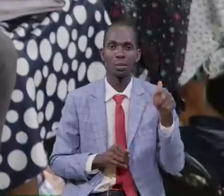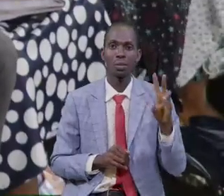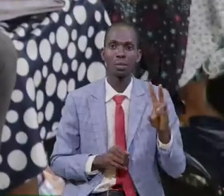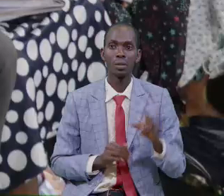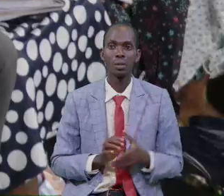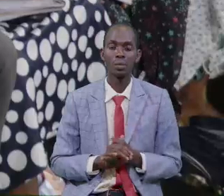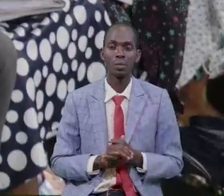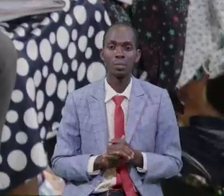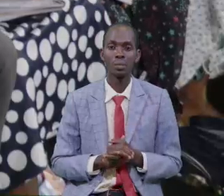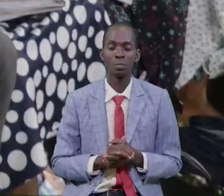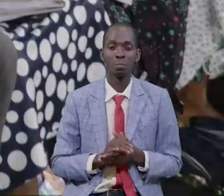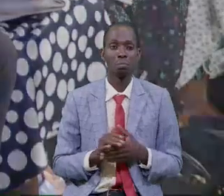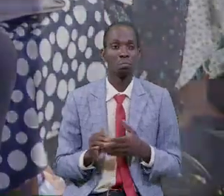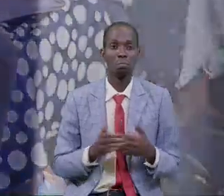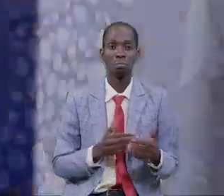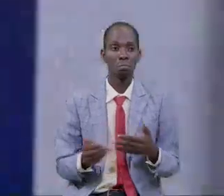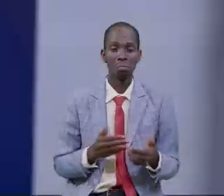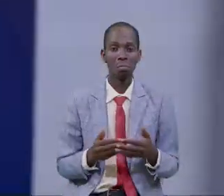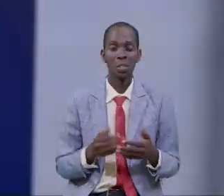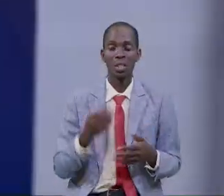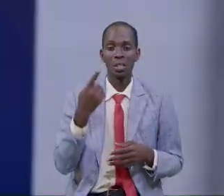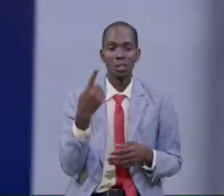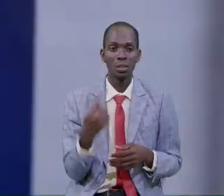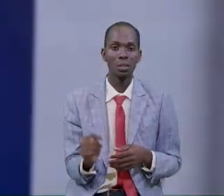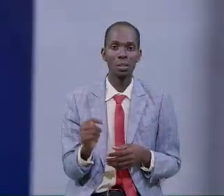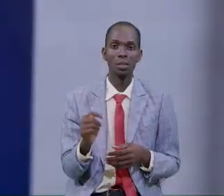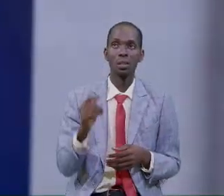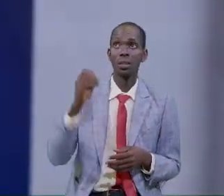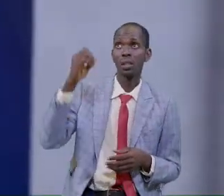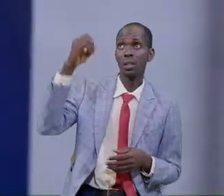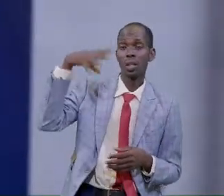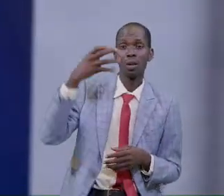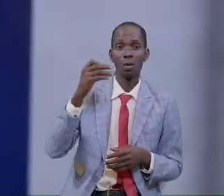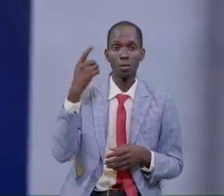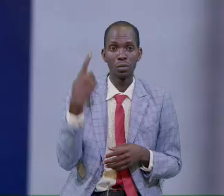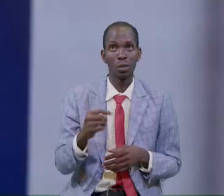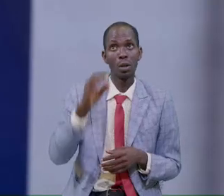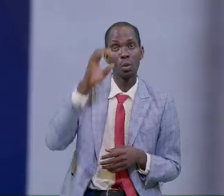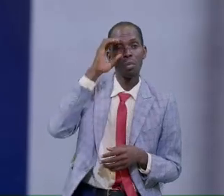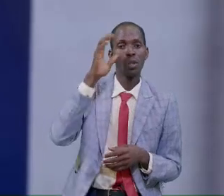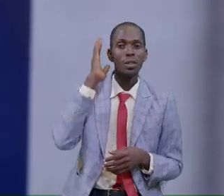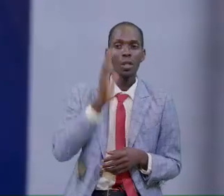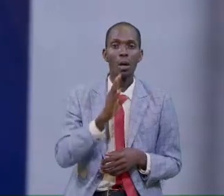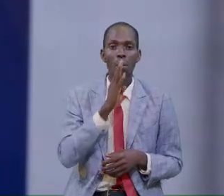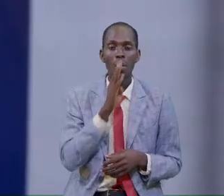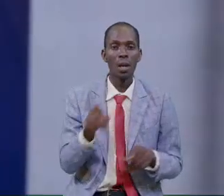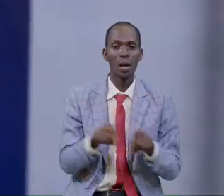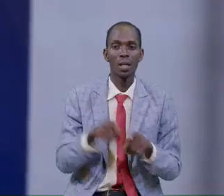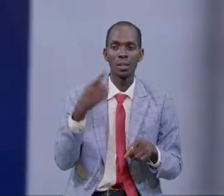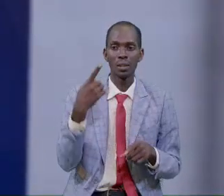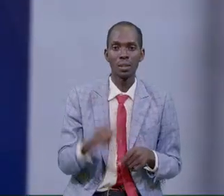Moreover, the light of the moon shall be as the light of the